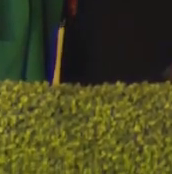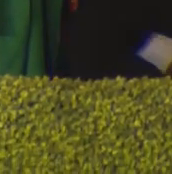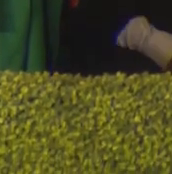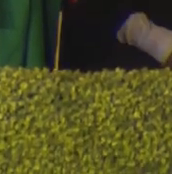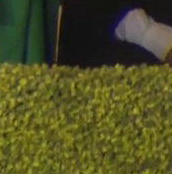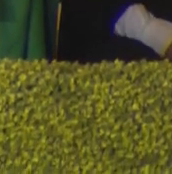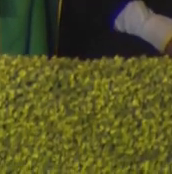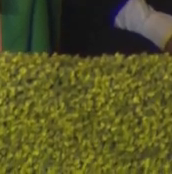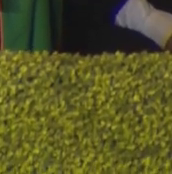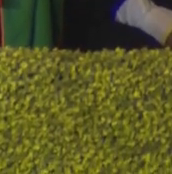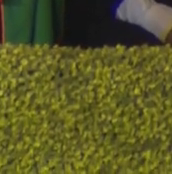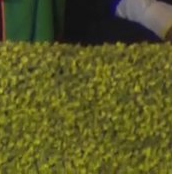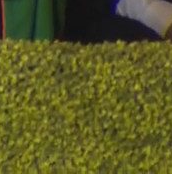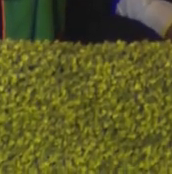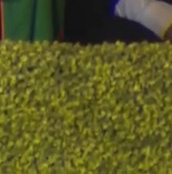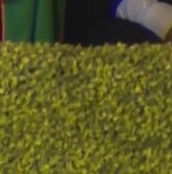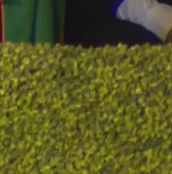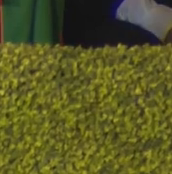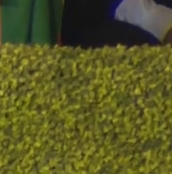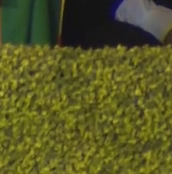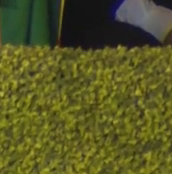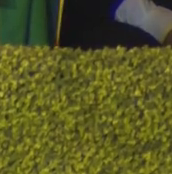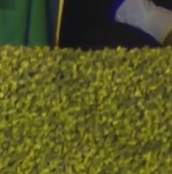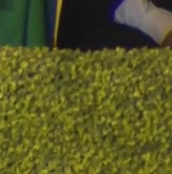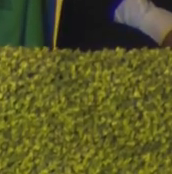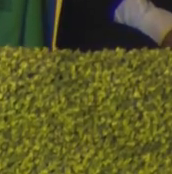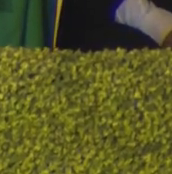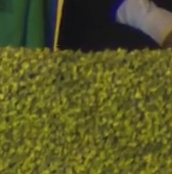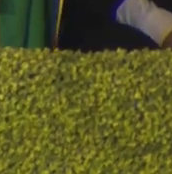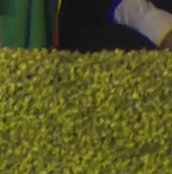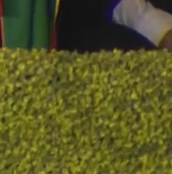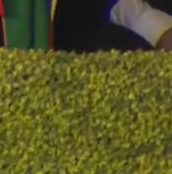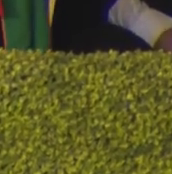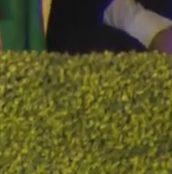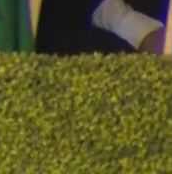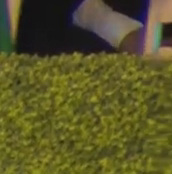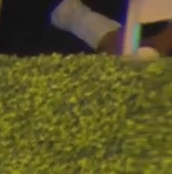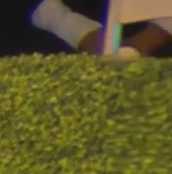And our final honors candidate, Catherine Marie Mettert, summa cum laude.